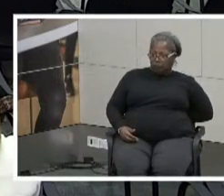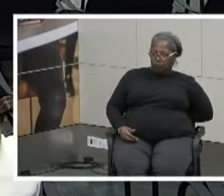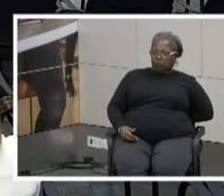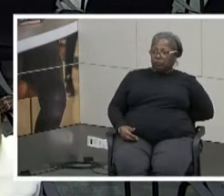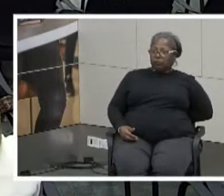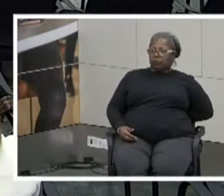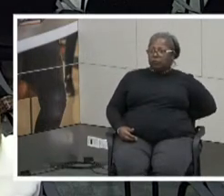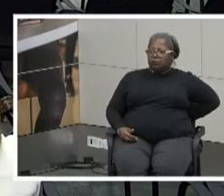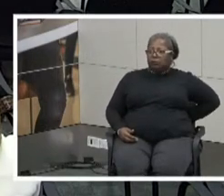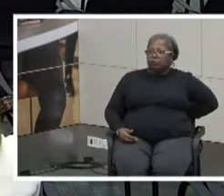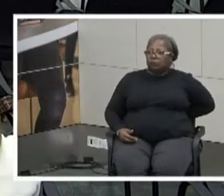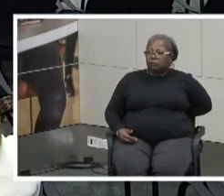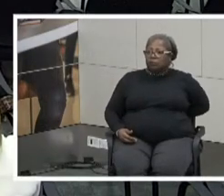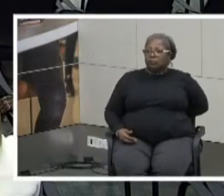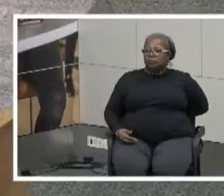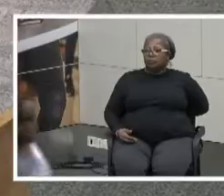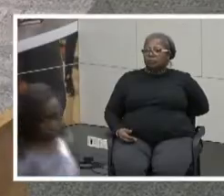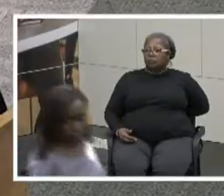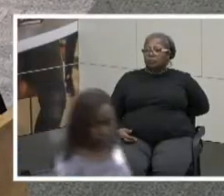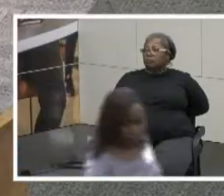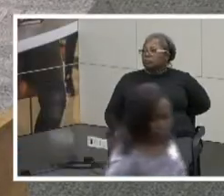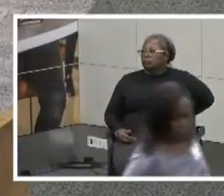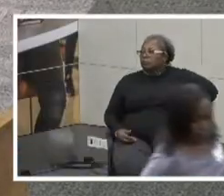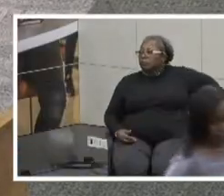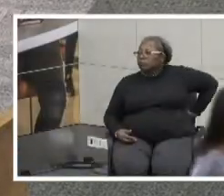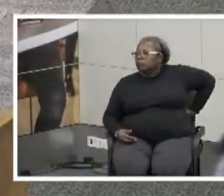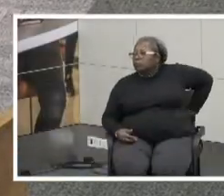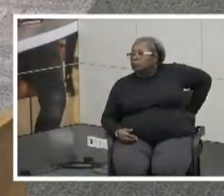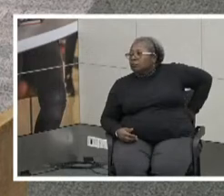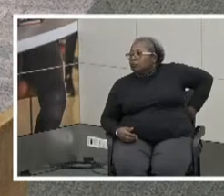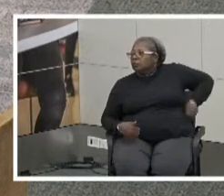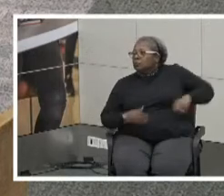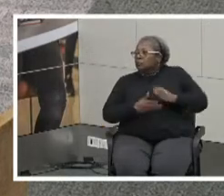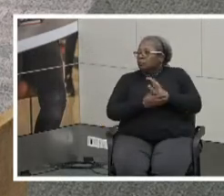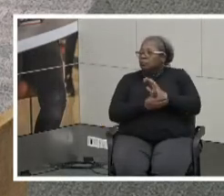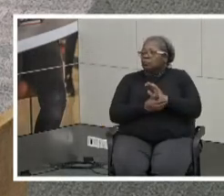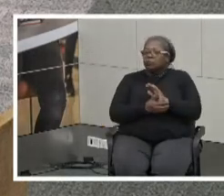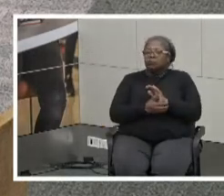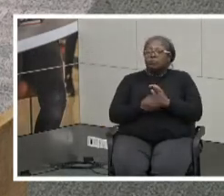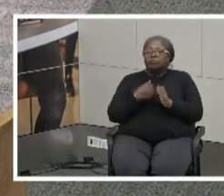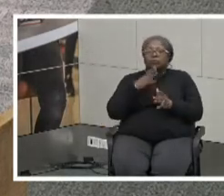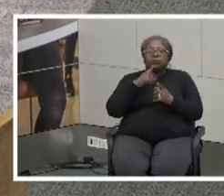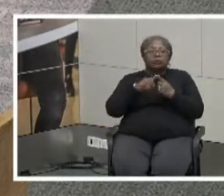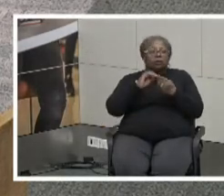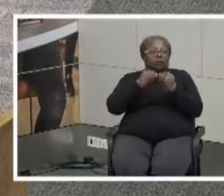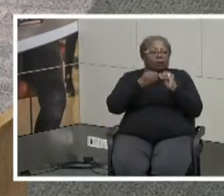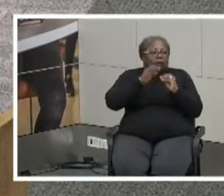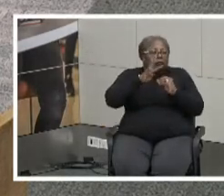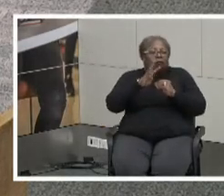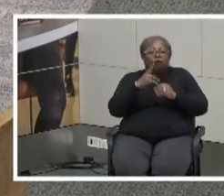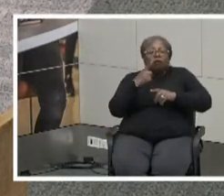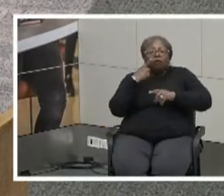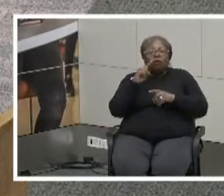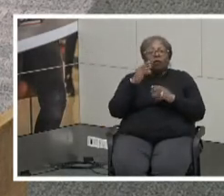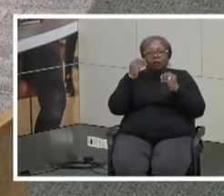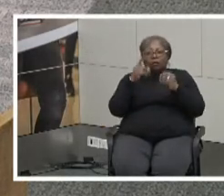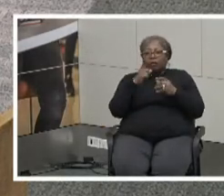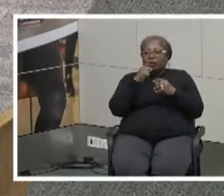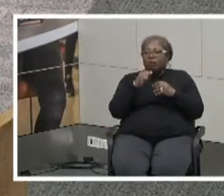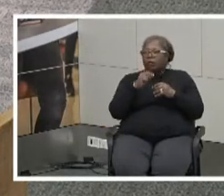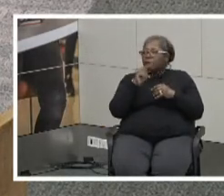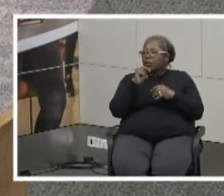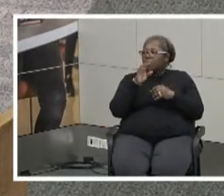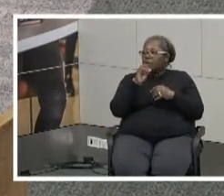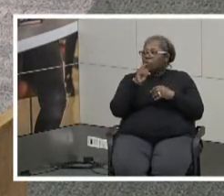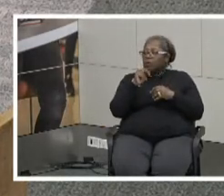you D map hi my name is Dyan Maples and I'm speaking on item four on behalf of a teacher at a non-